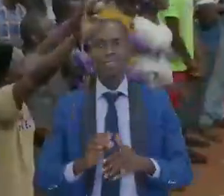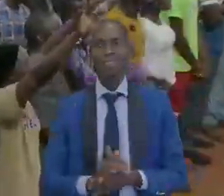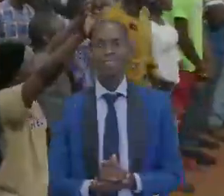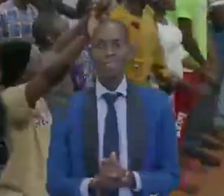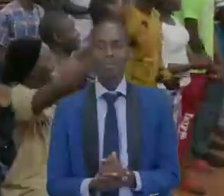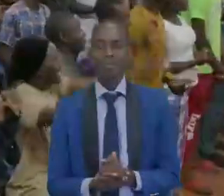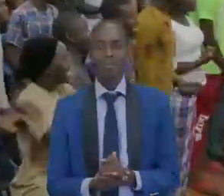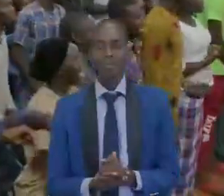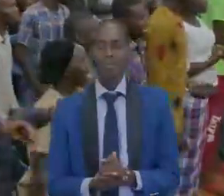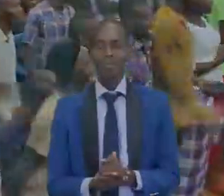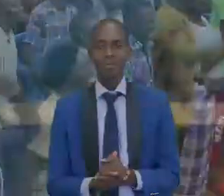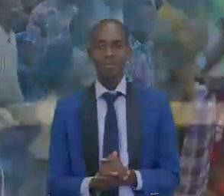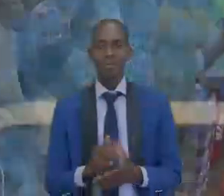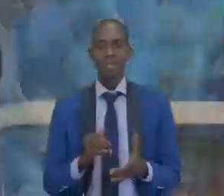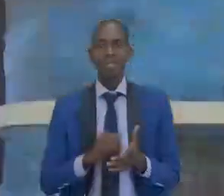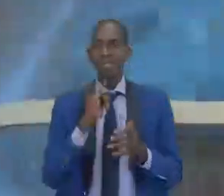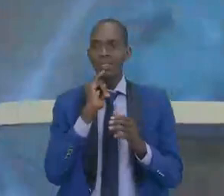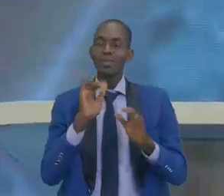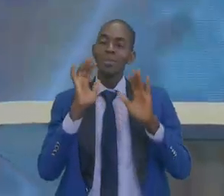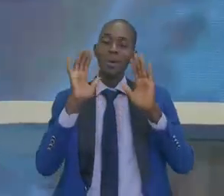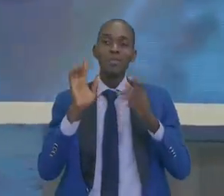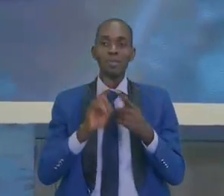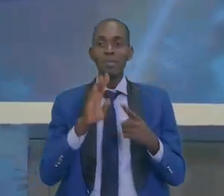It's wonderful to be Togolese.